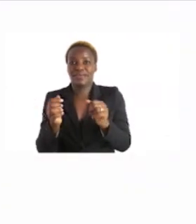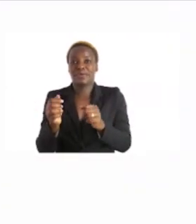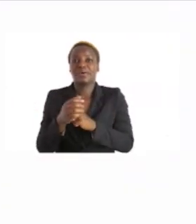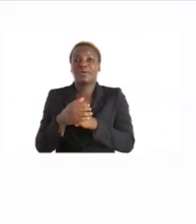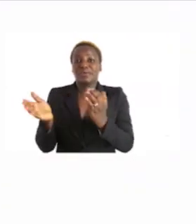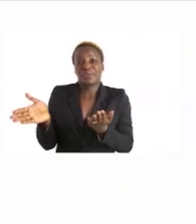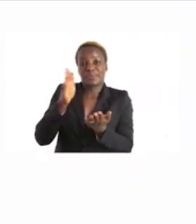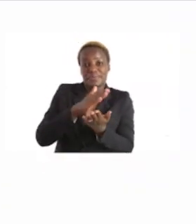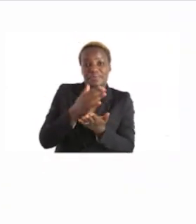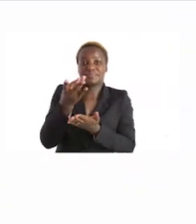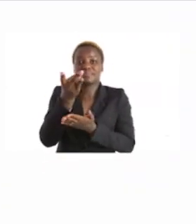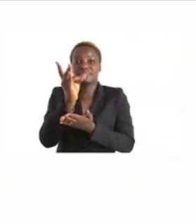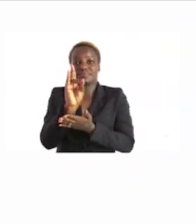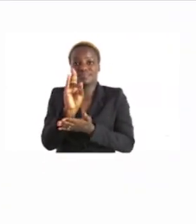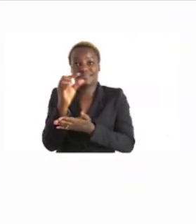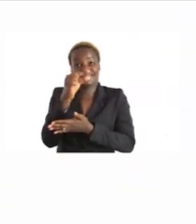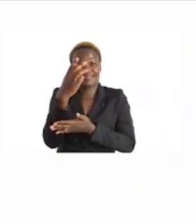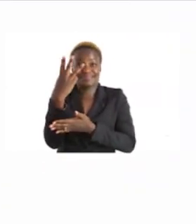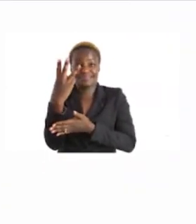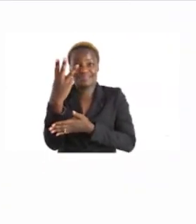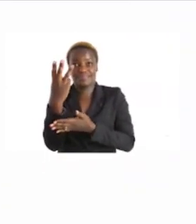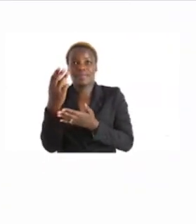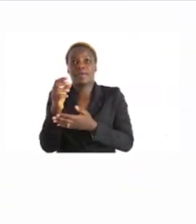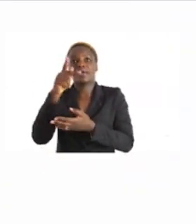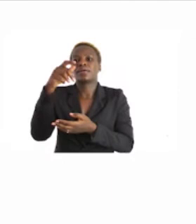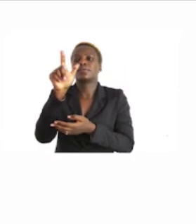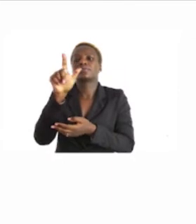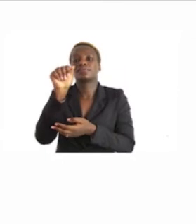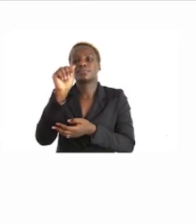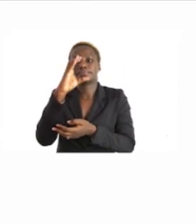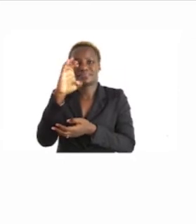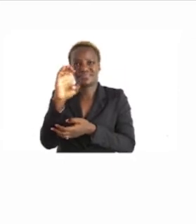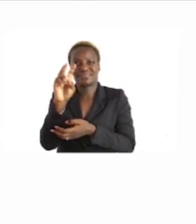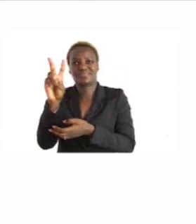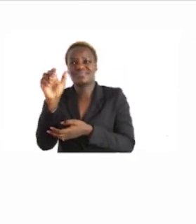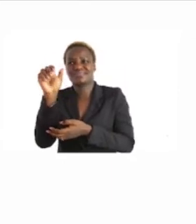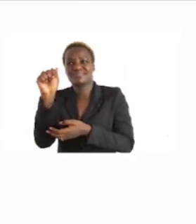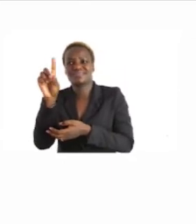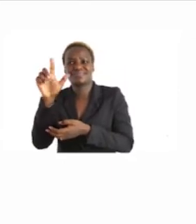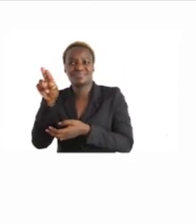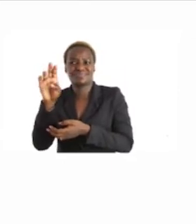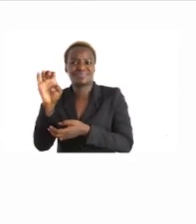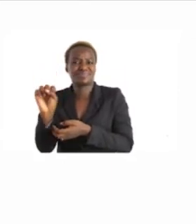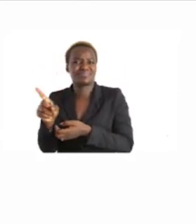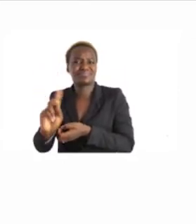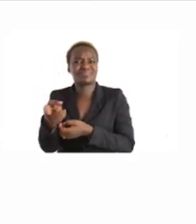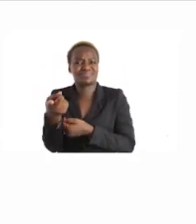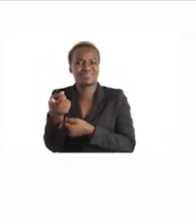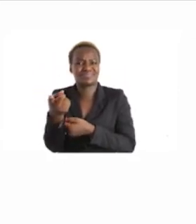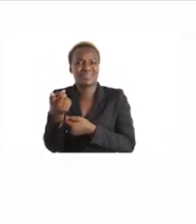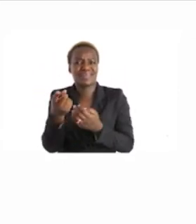On grade 3 level, we will look at the place values. But what are place values? Place values is